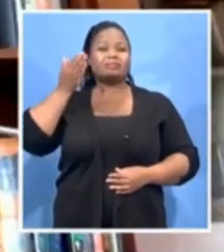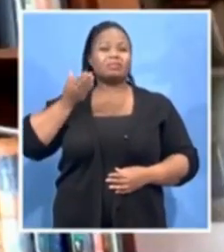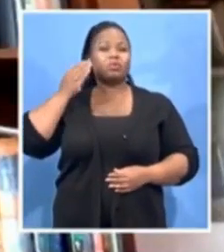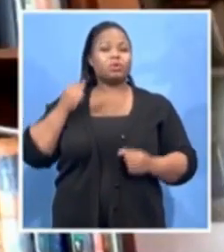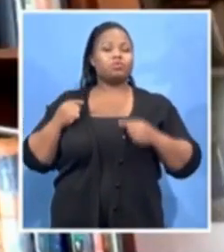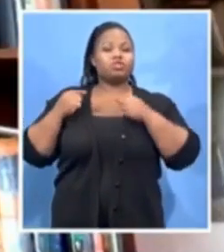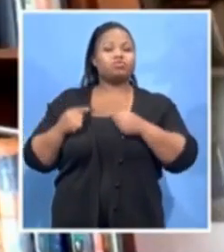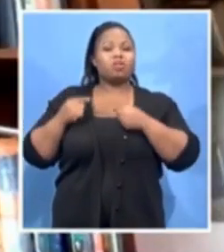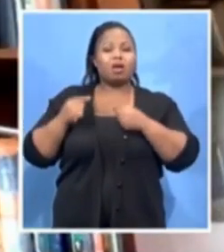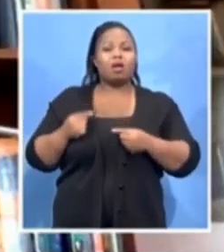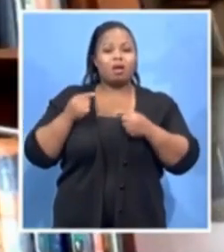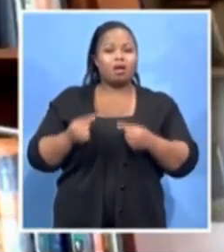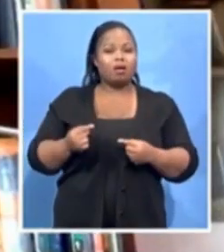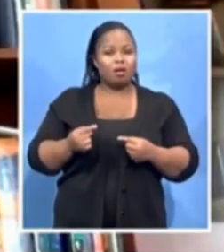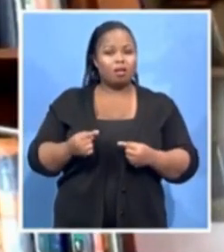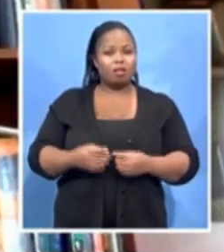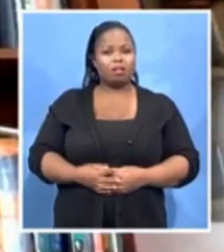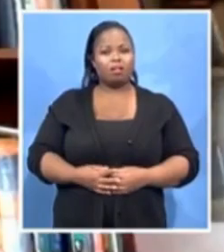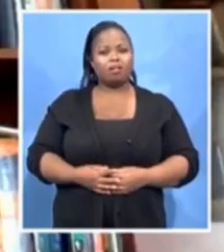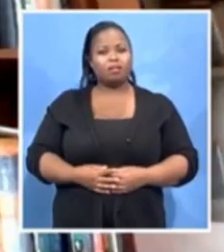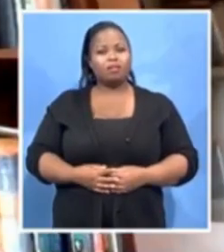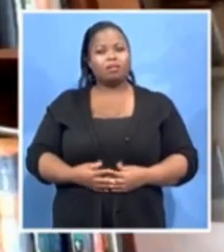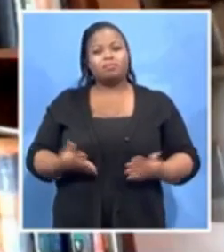beyond being a Pan-Arabist,